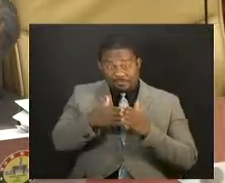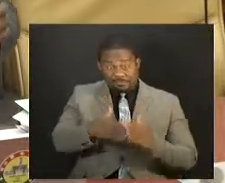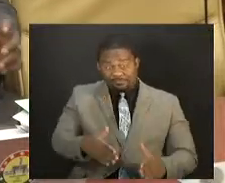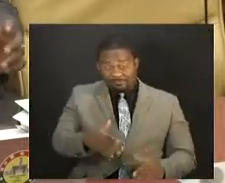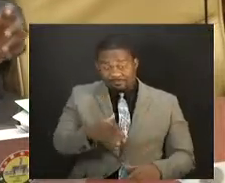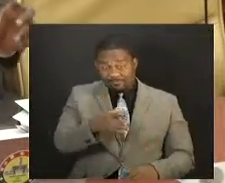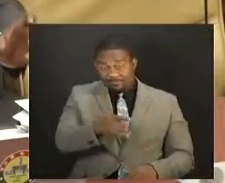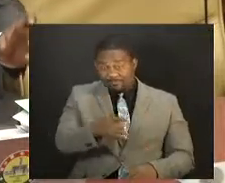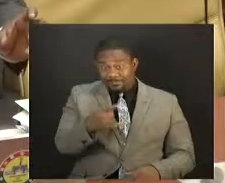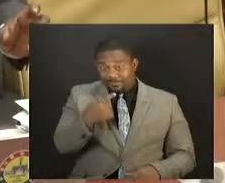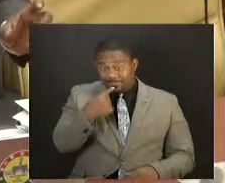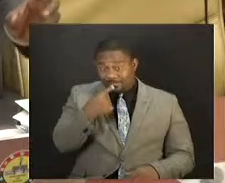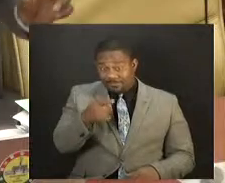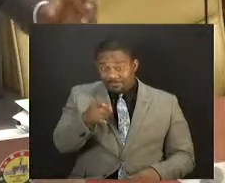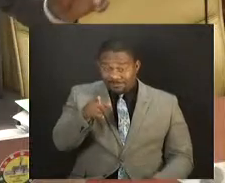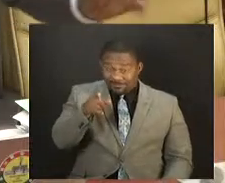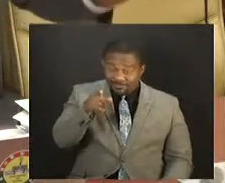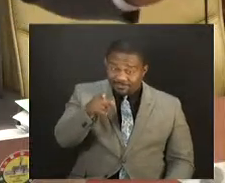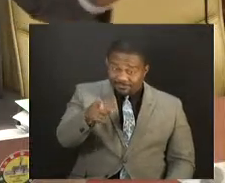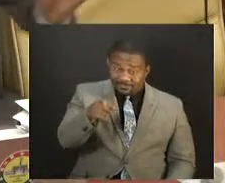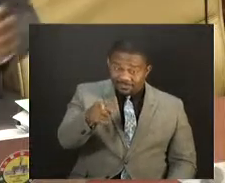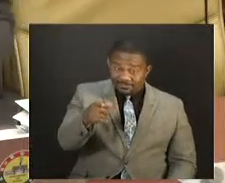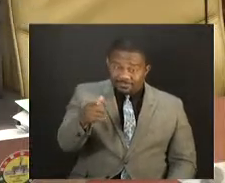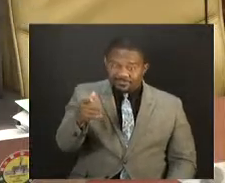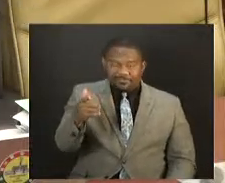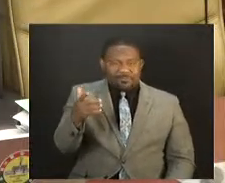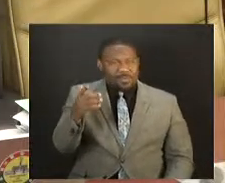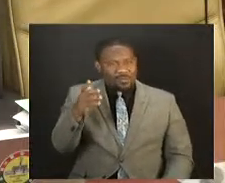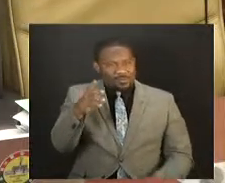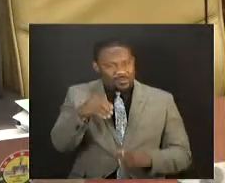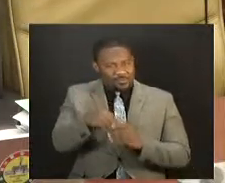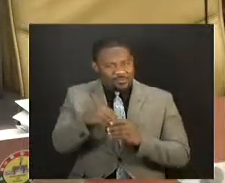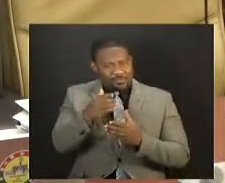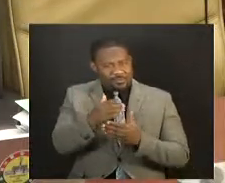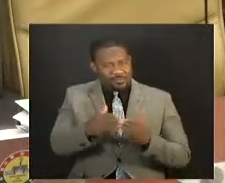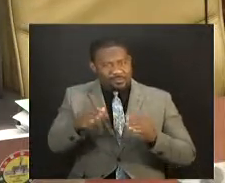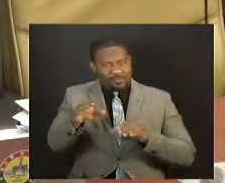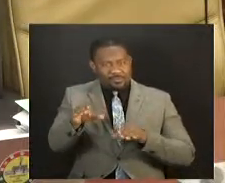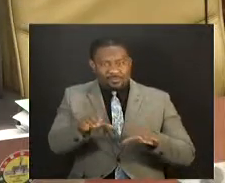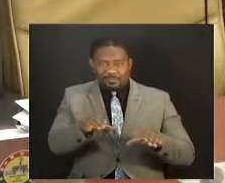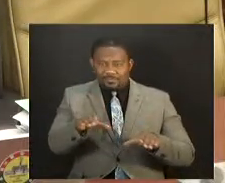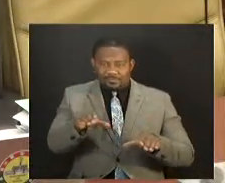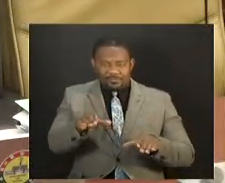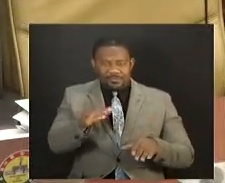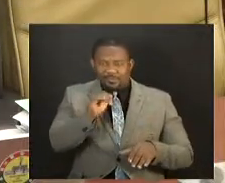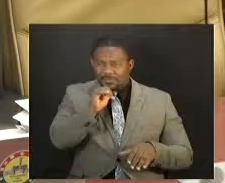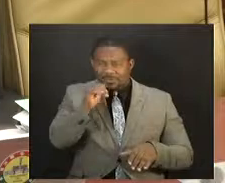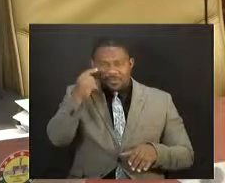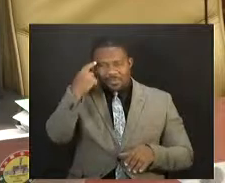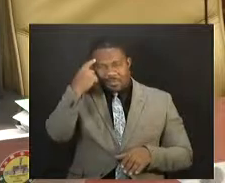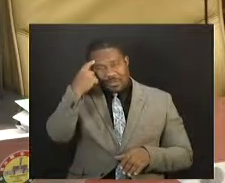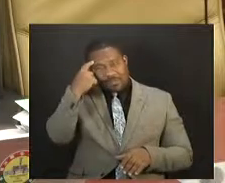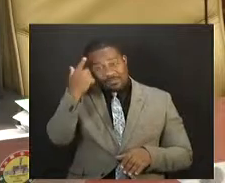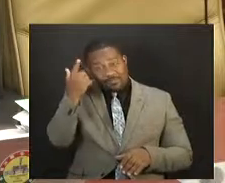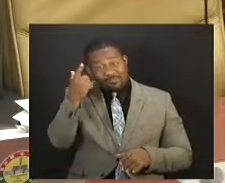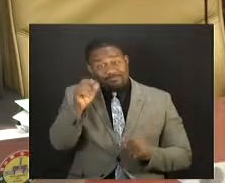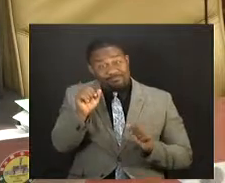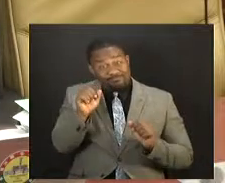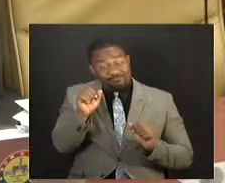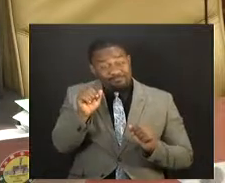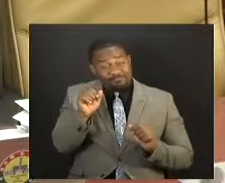are going to undertake certain activities. I do not think that it would